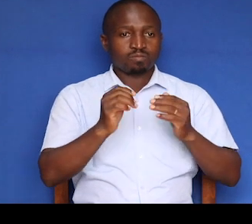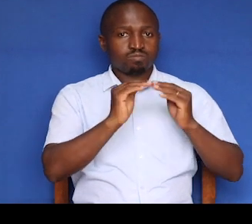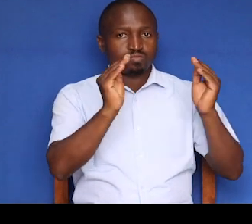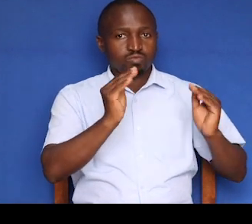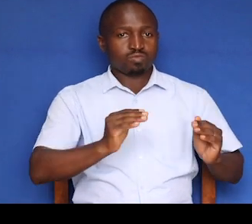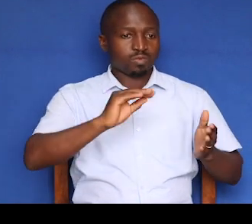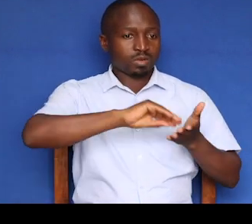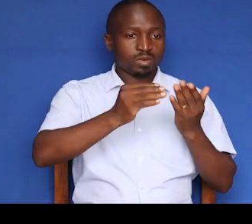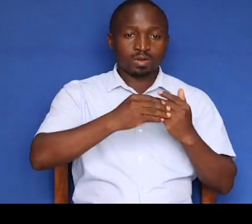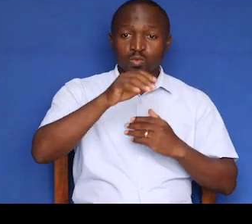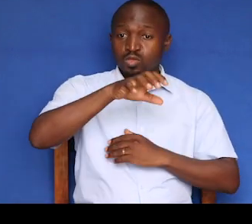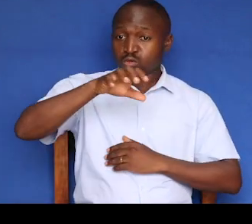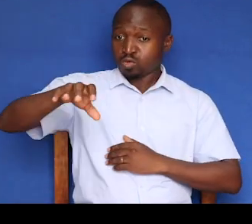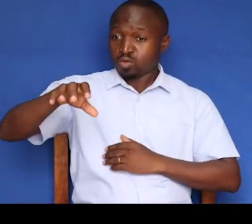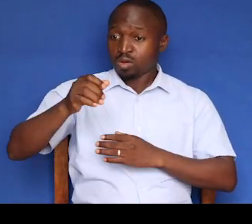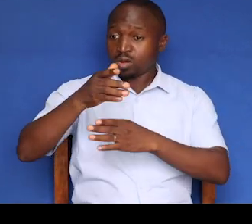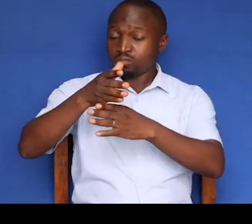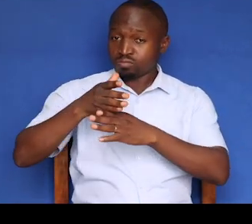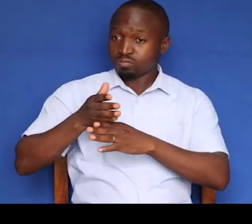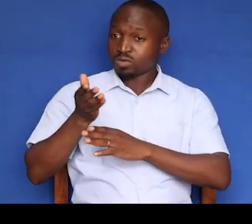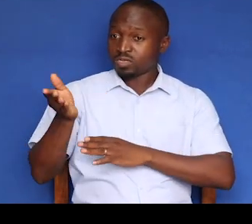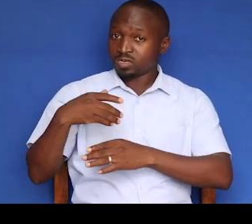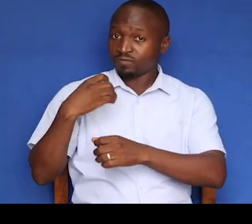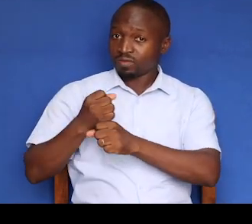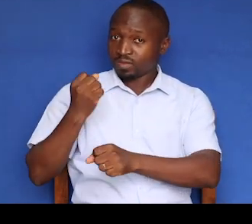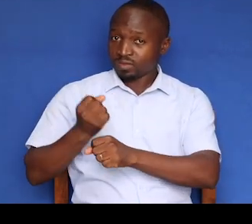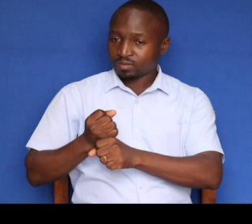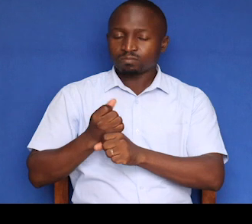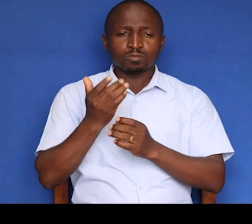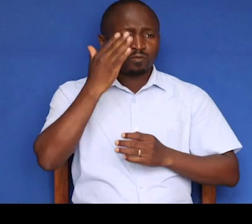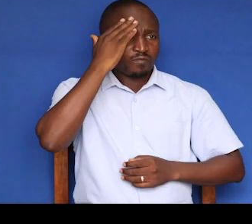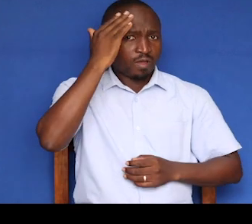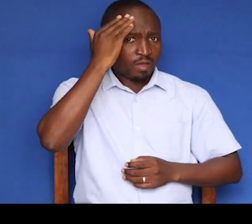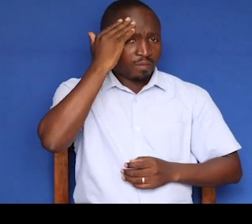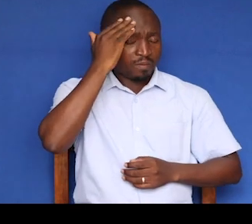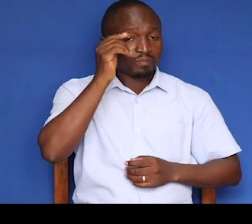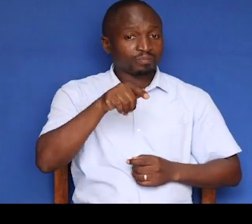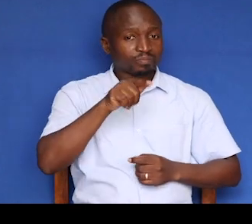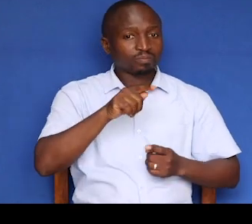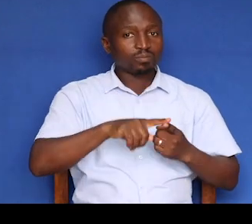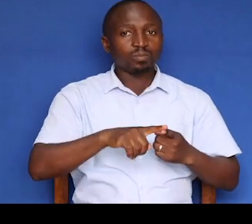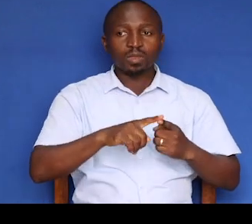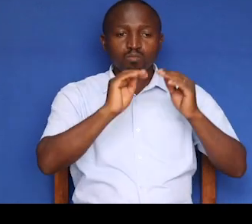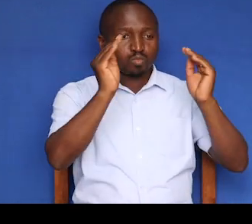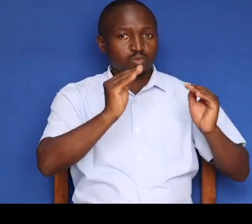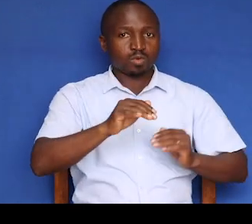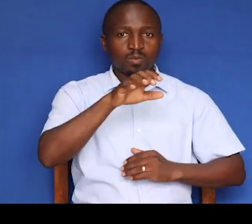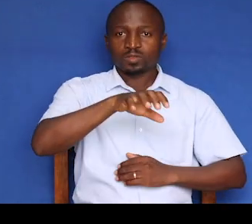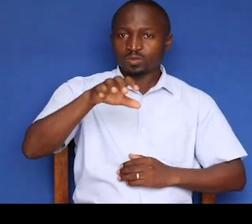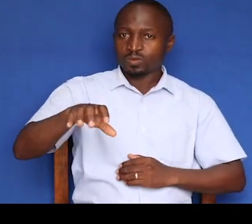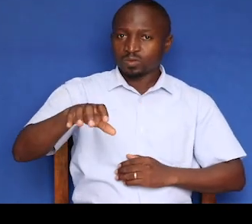firm is producing? To know at which market structure the firm is producing,